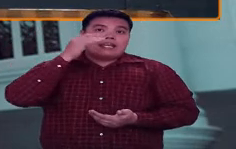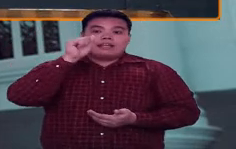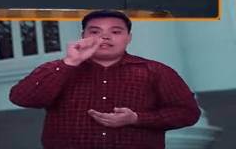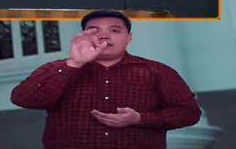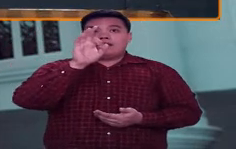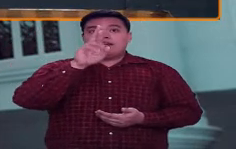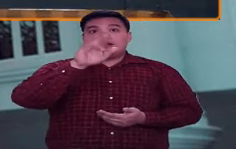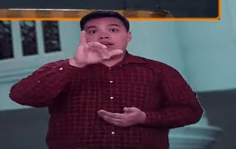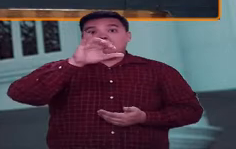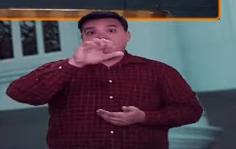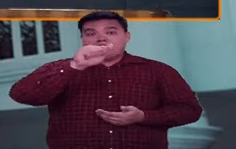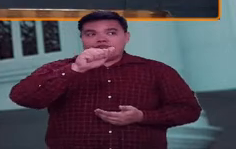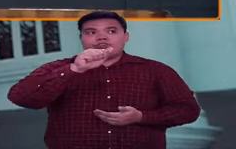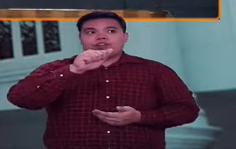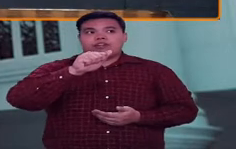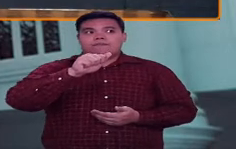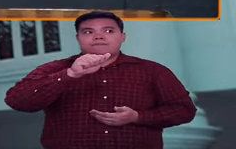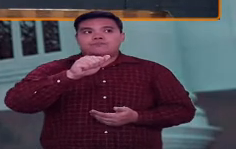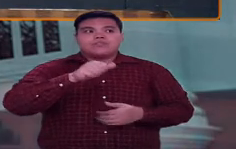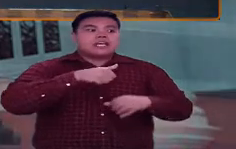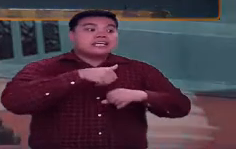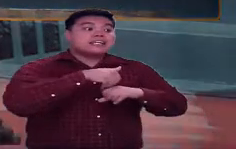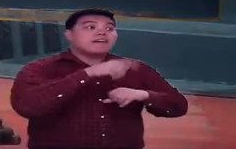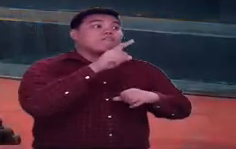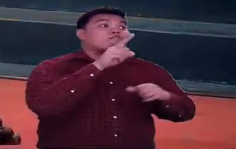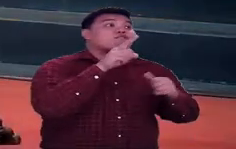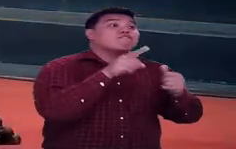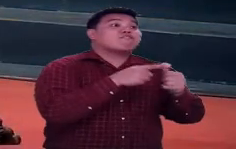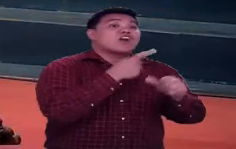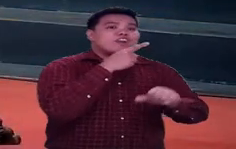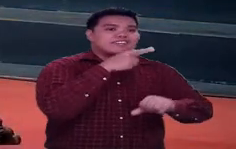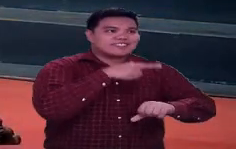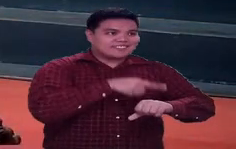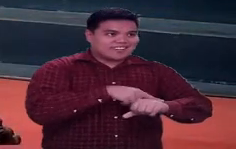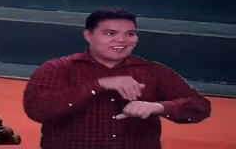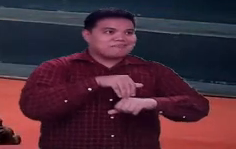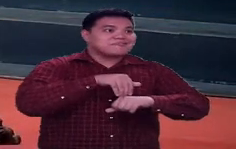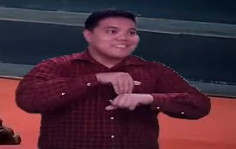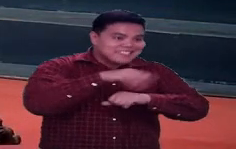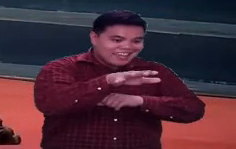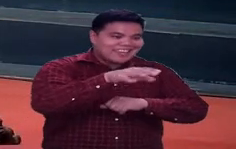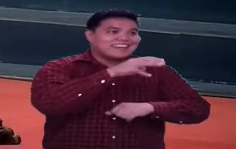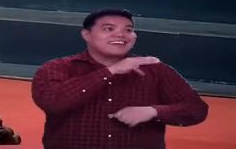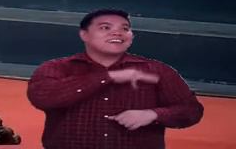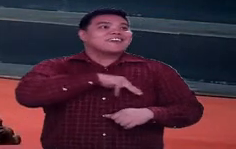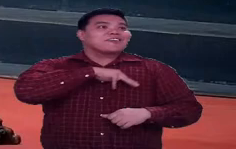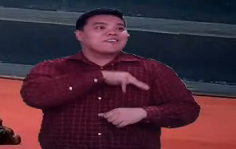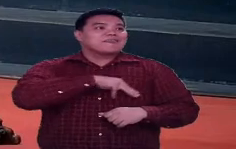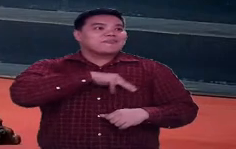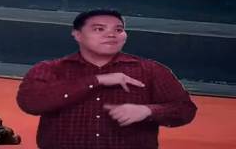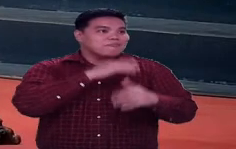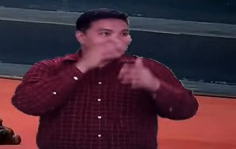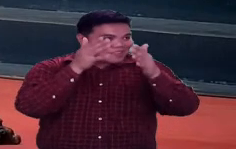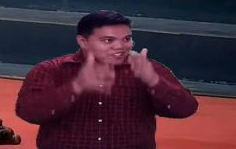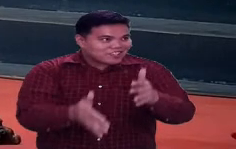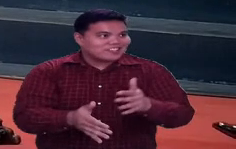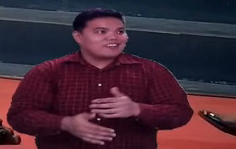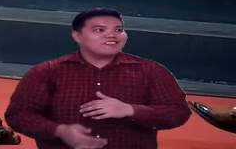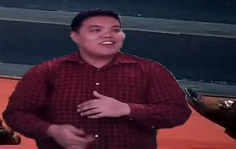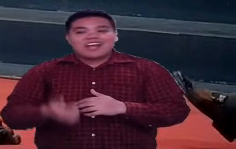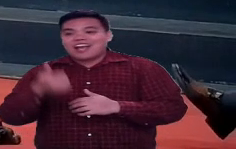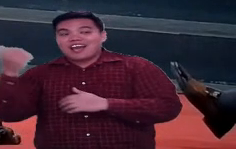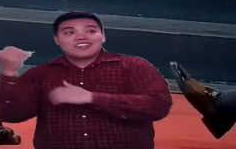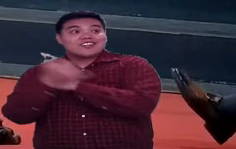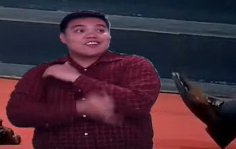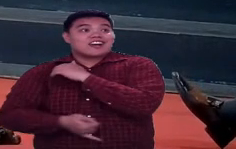They were beginning to send their first missionary out to another country. So they were ready to send them